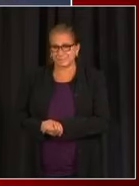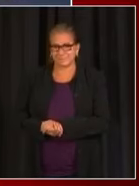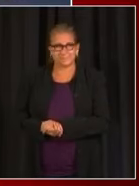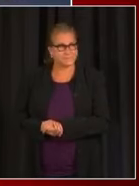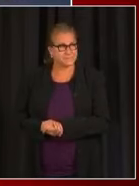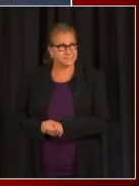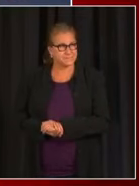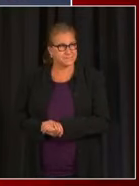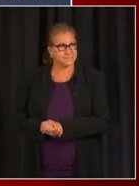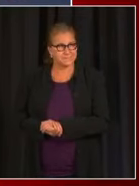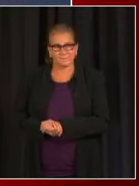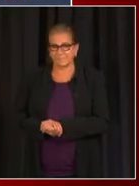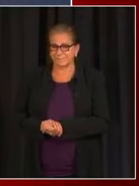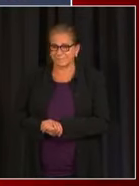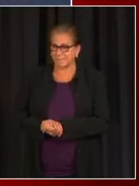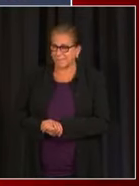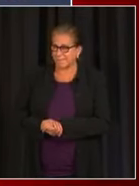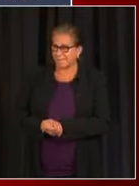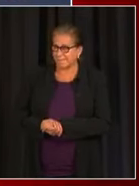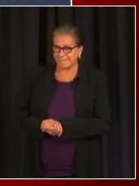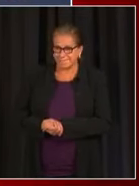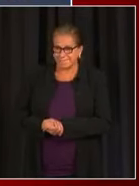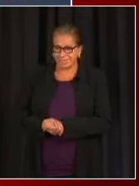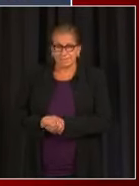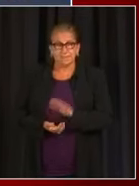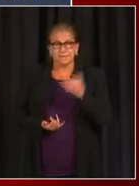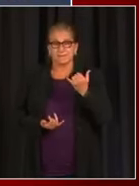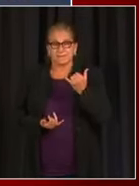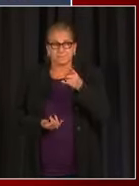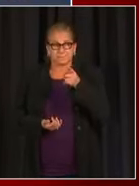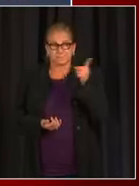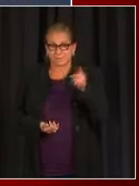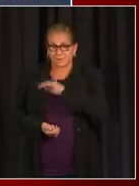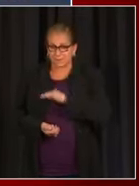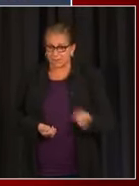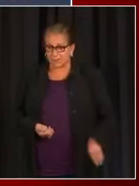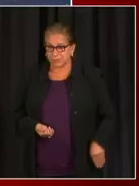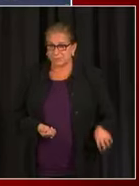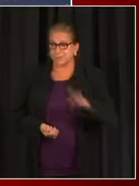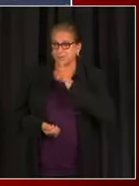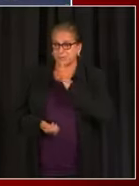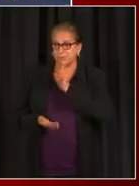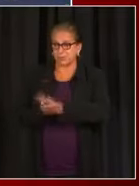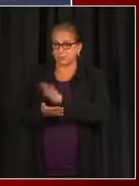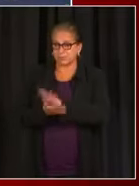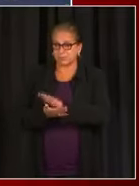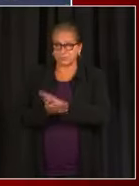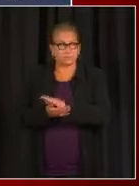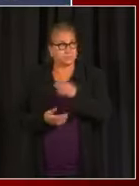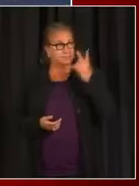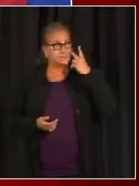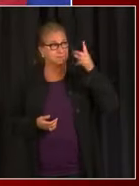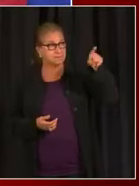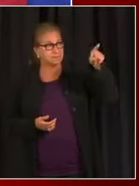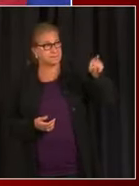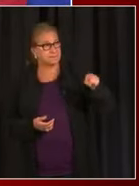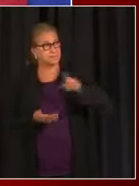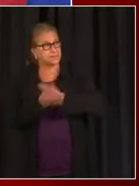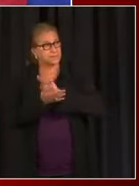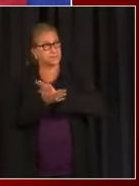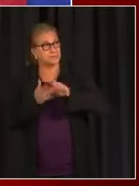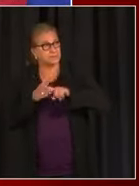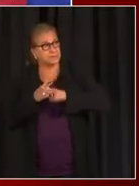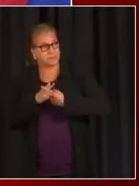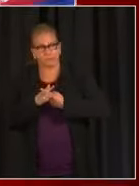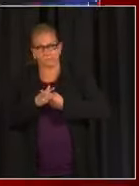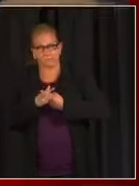And the back to school school dates are before you, and there on the